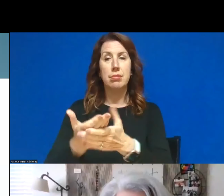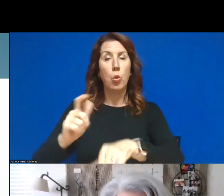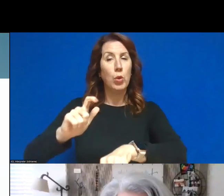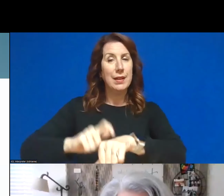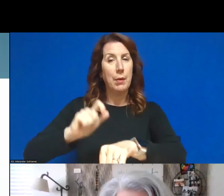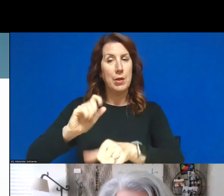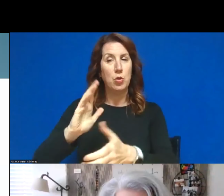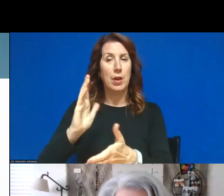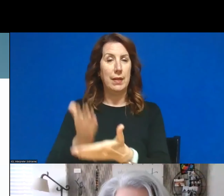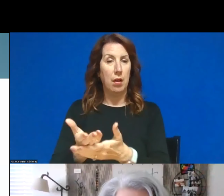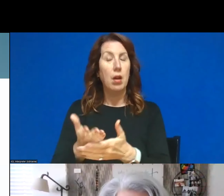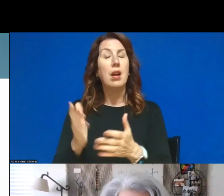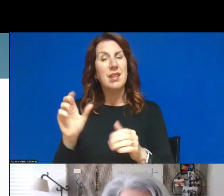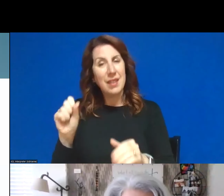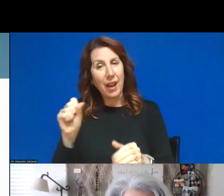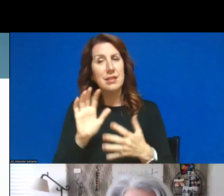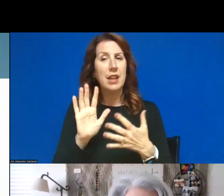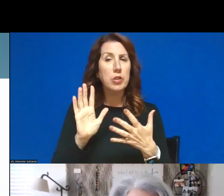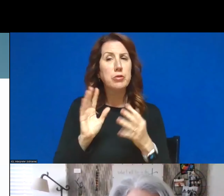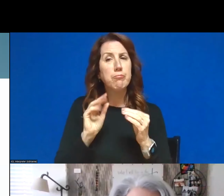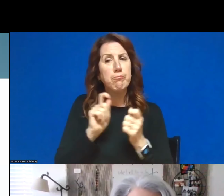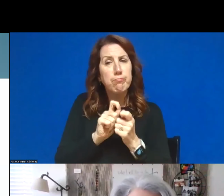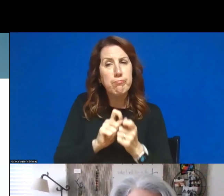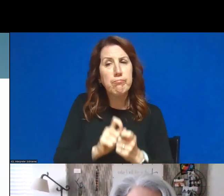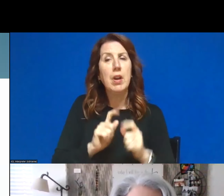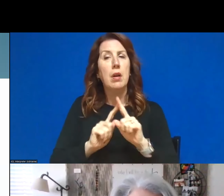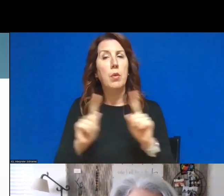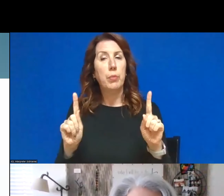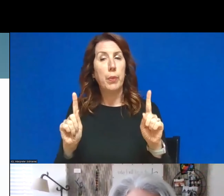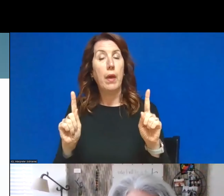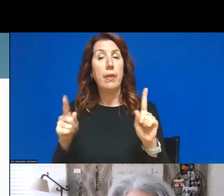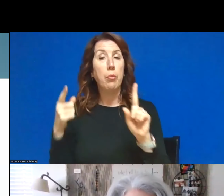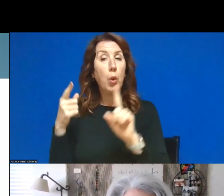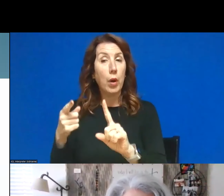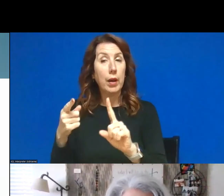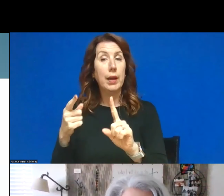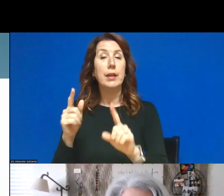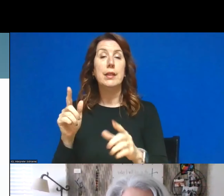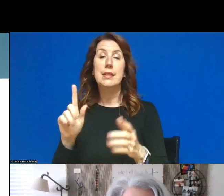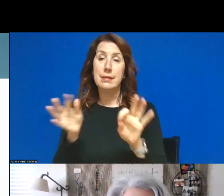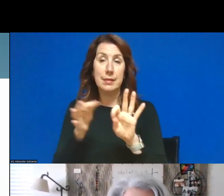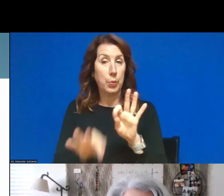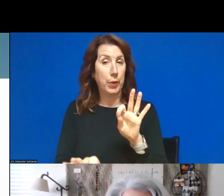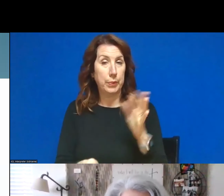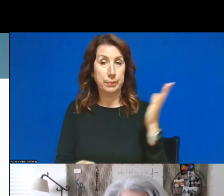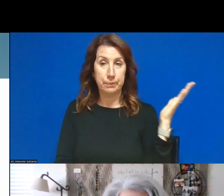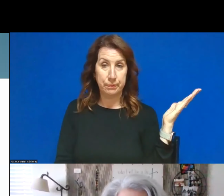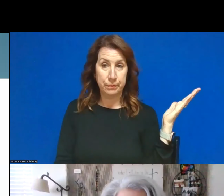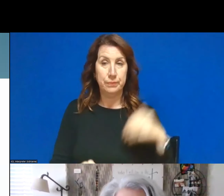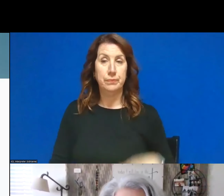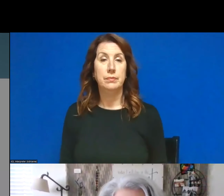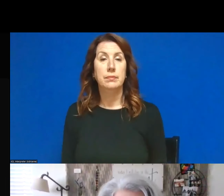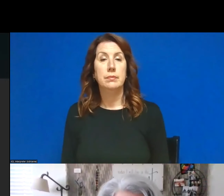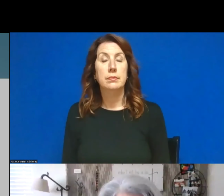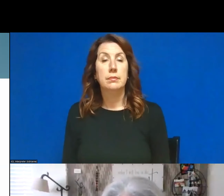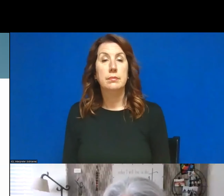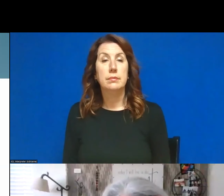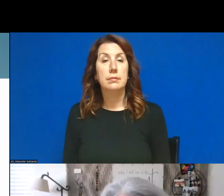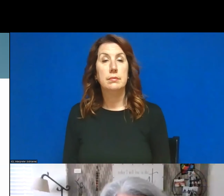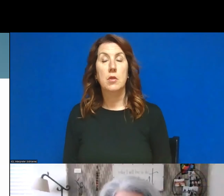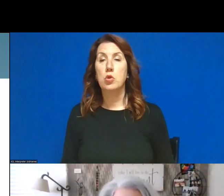our friend Rich will talk about, but the essence of what we seek is indeed that simple. So next slide. How did